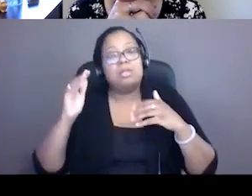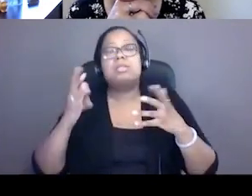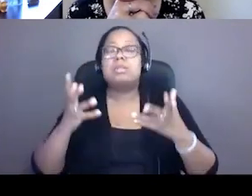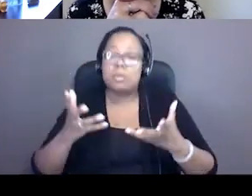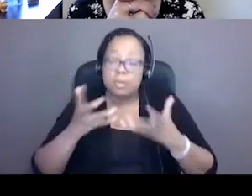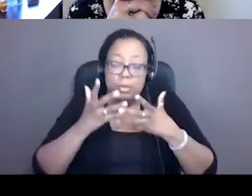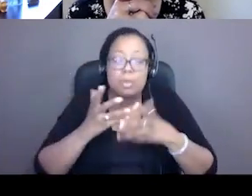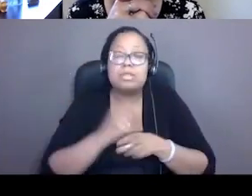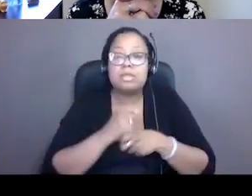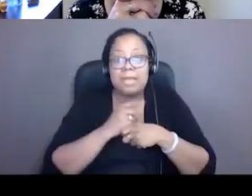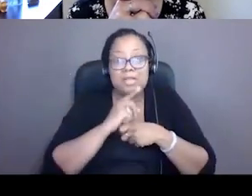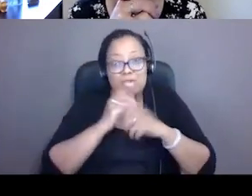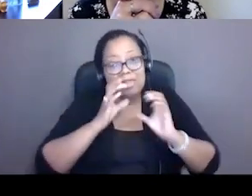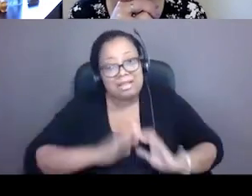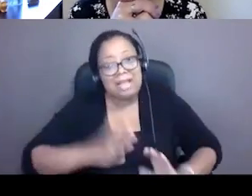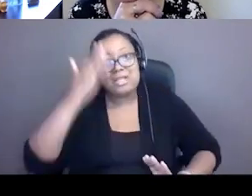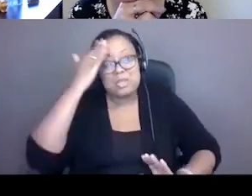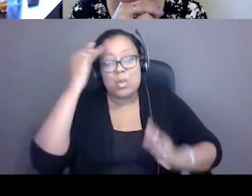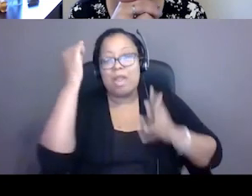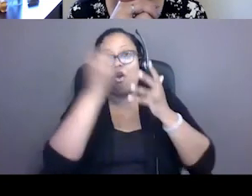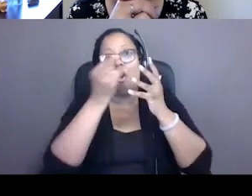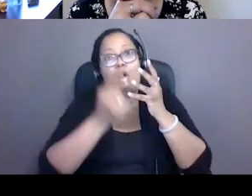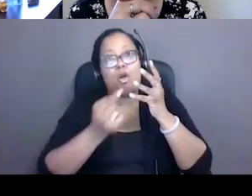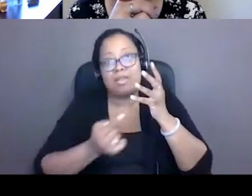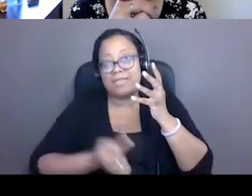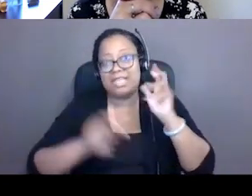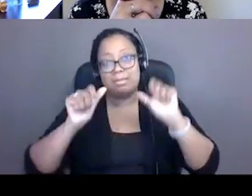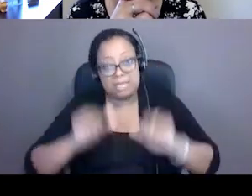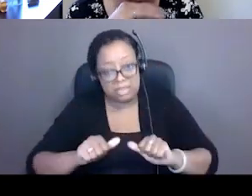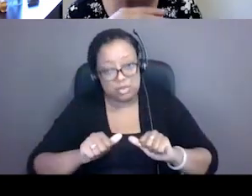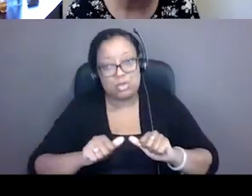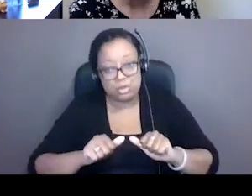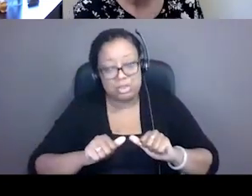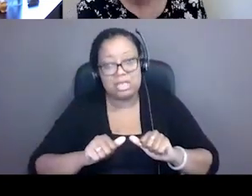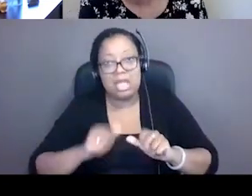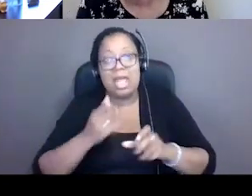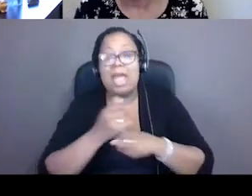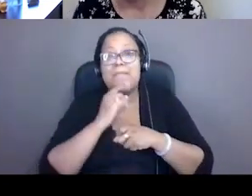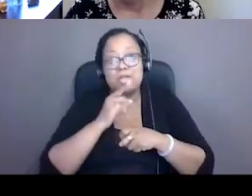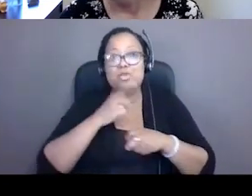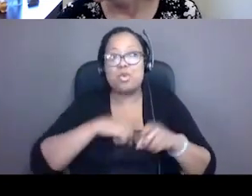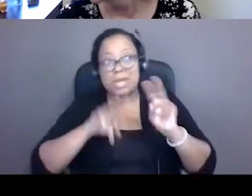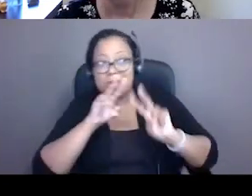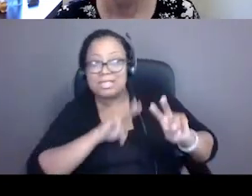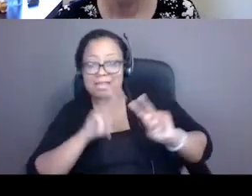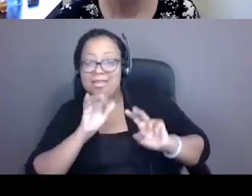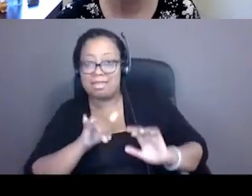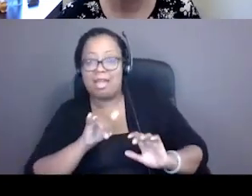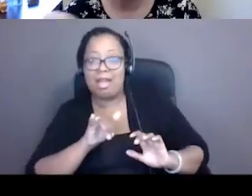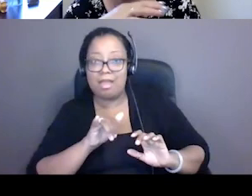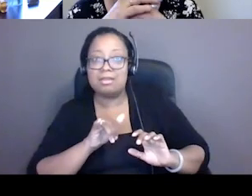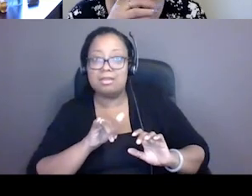sure our client is aware of all of these potentials and to make sure that we're assessing that